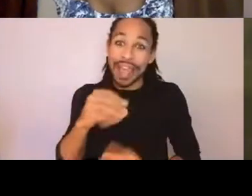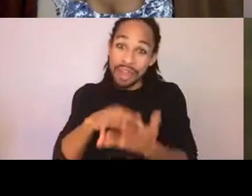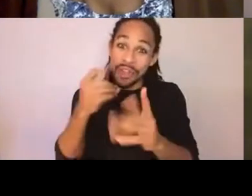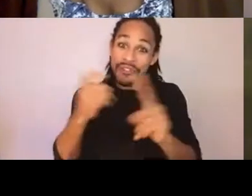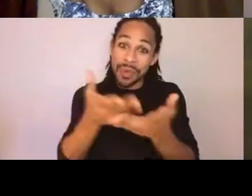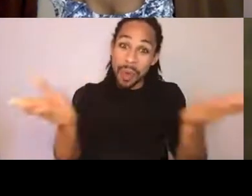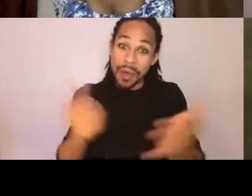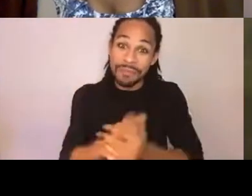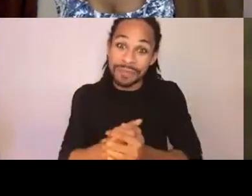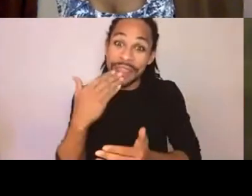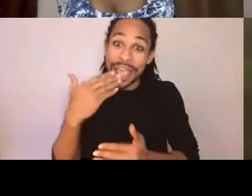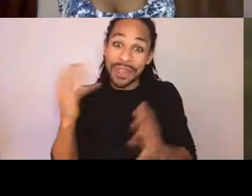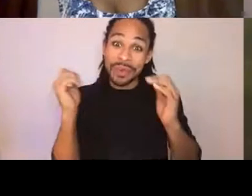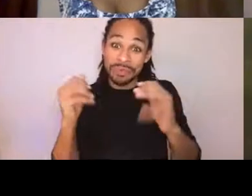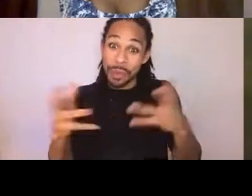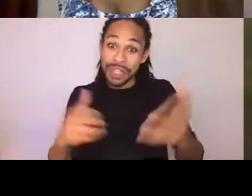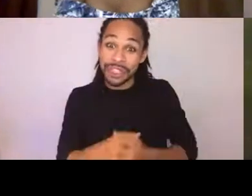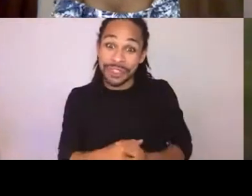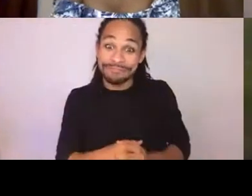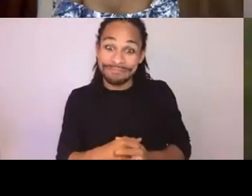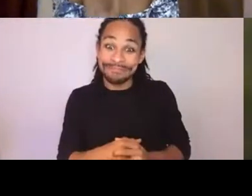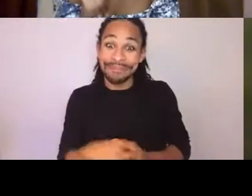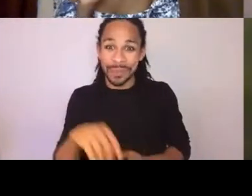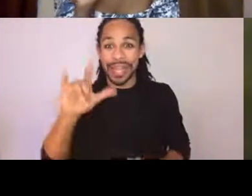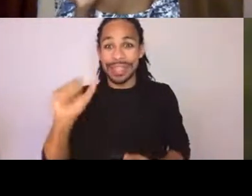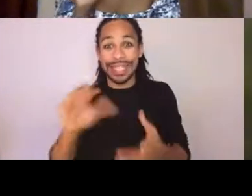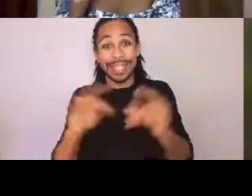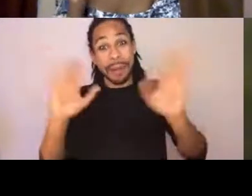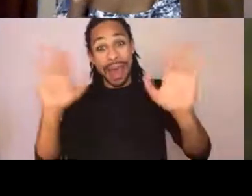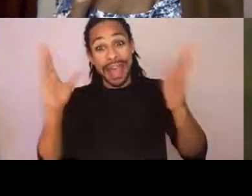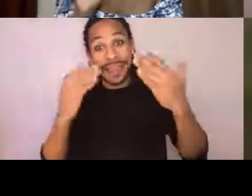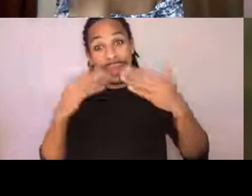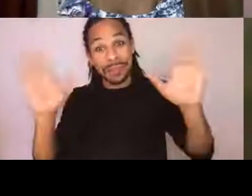all. Thank you so much. Thank you.